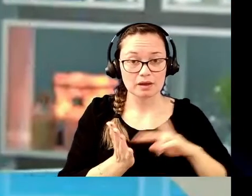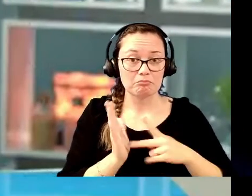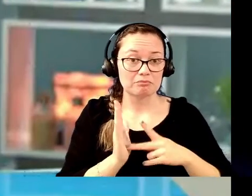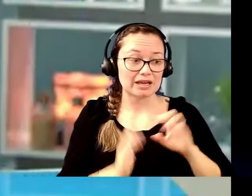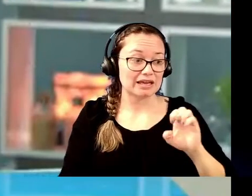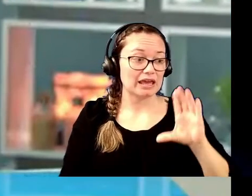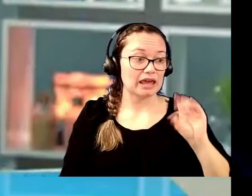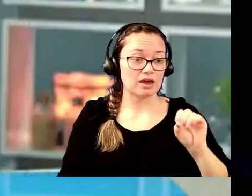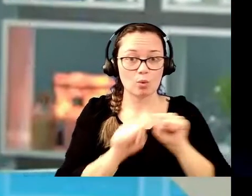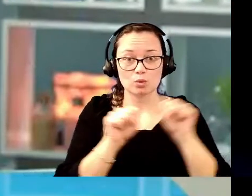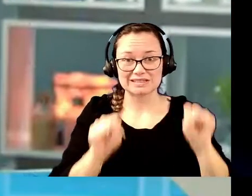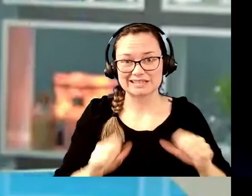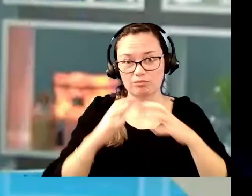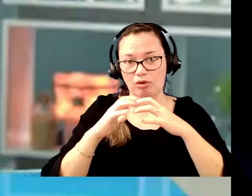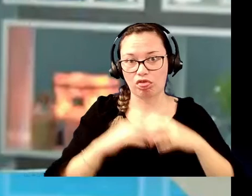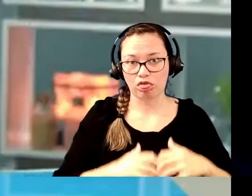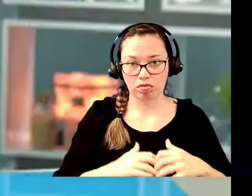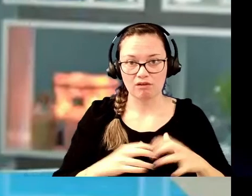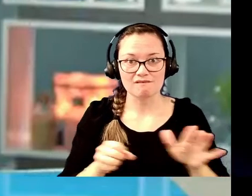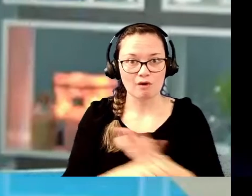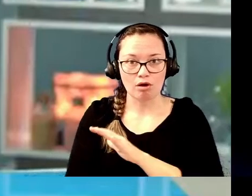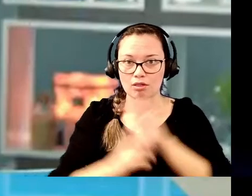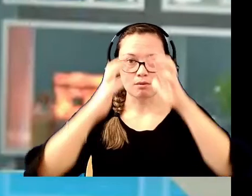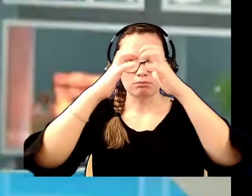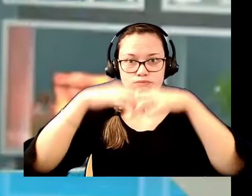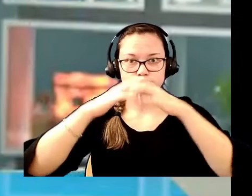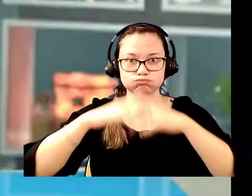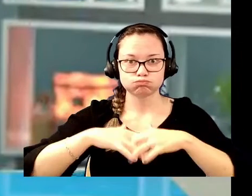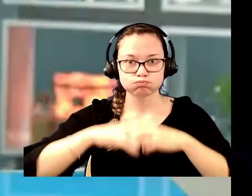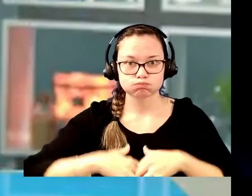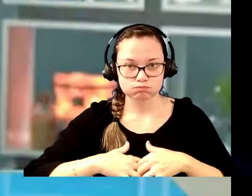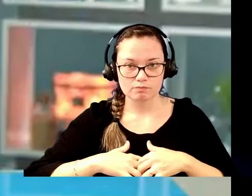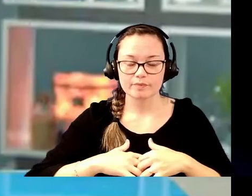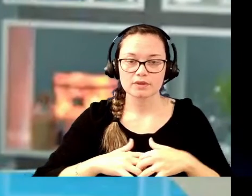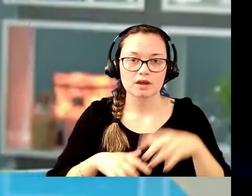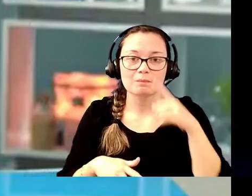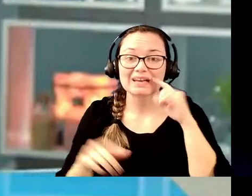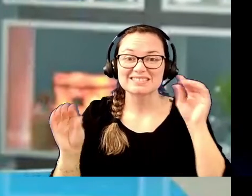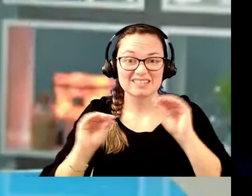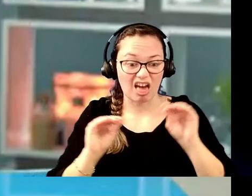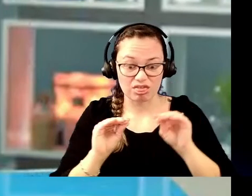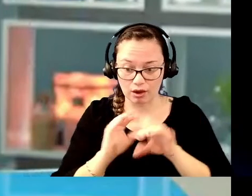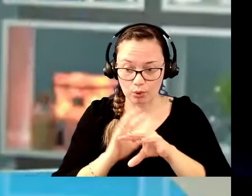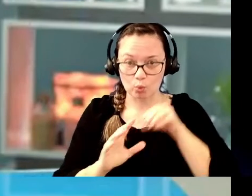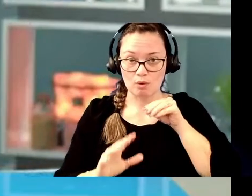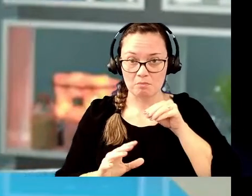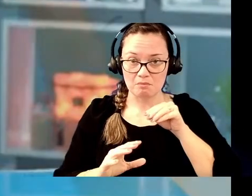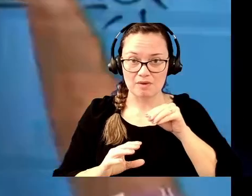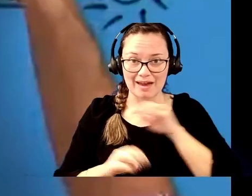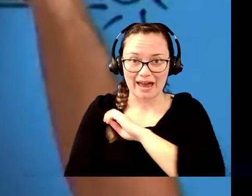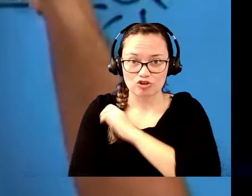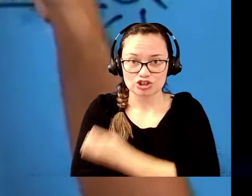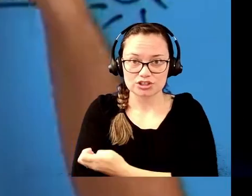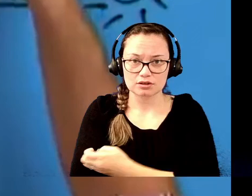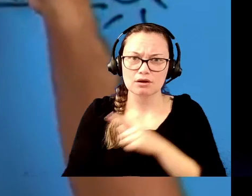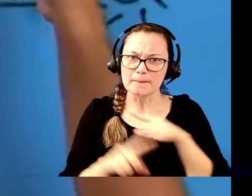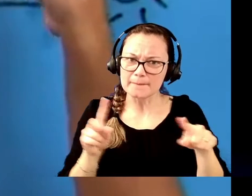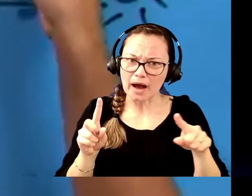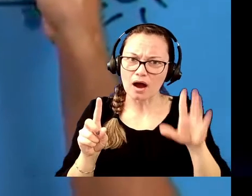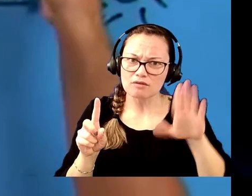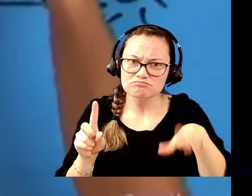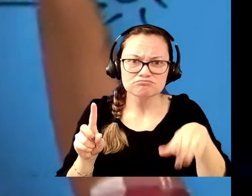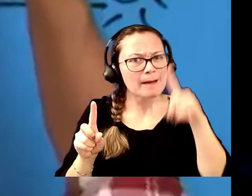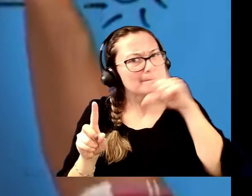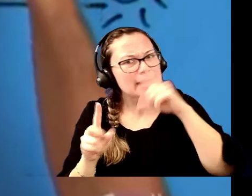ecosystem itself would collapse, because now there's nothing to get this energy from. And you might make the argument, well, mice could